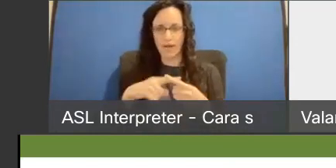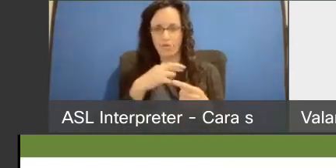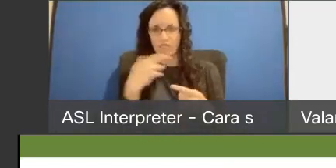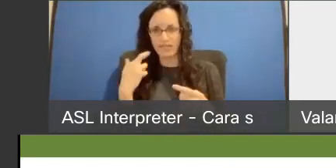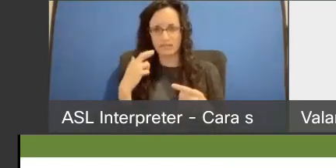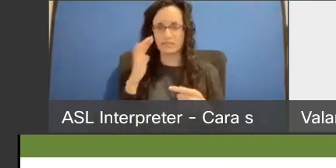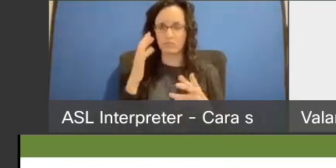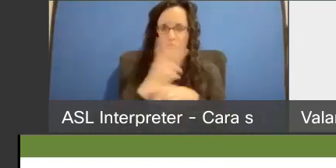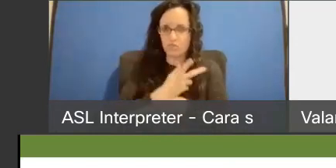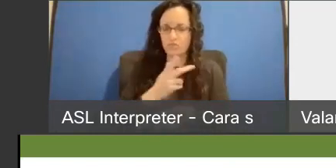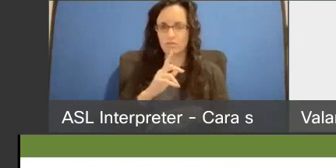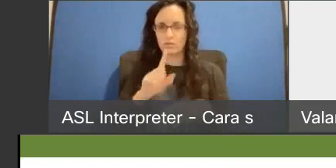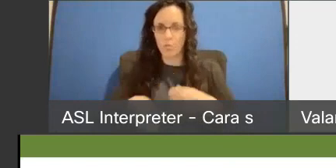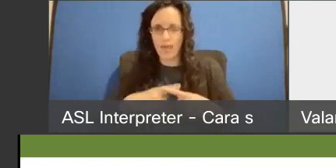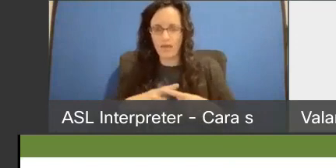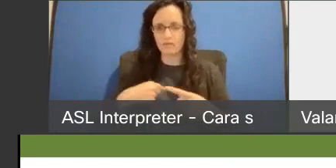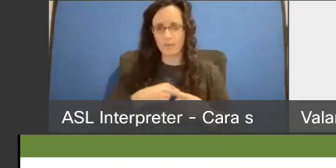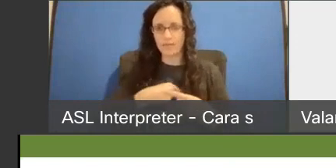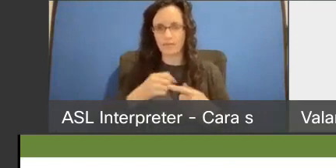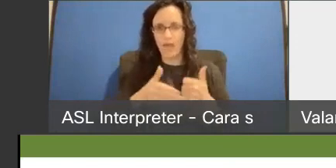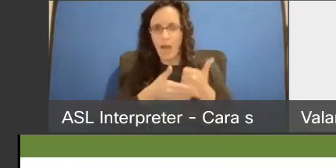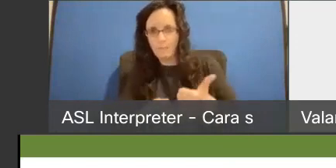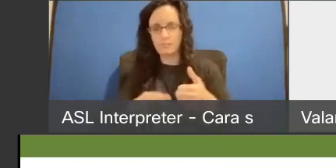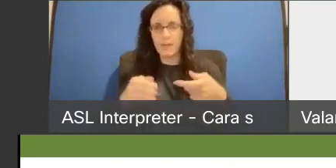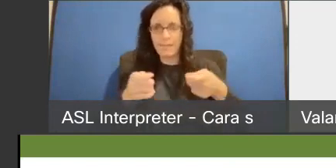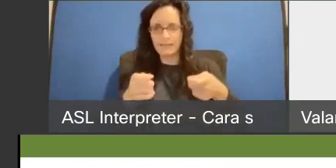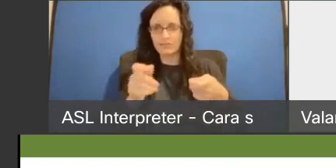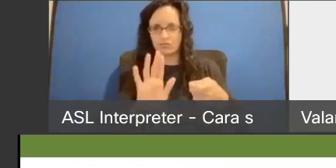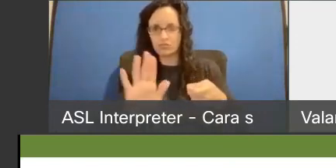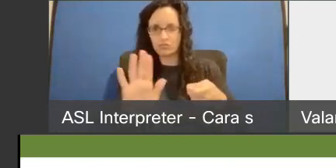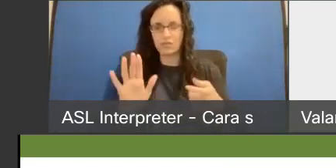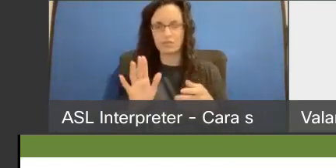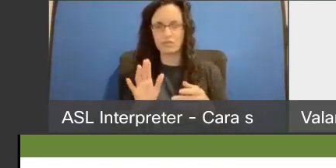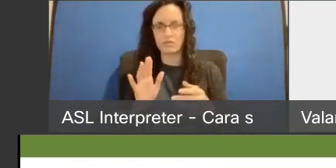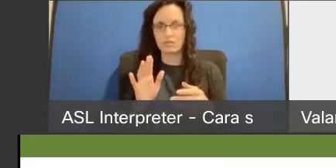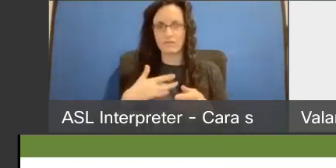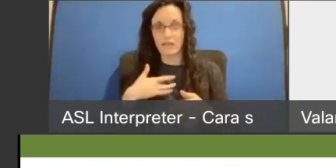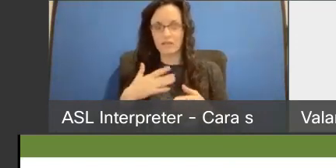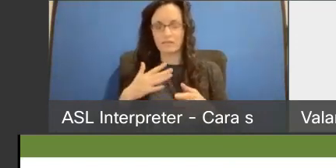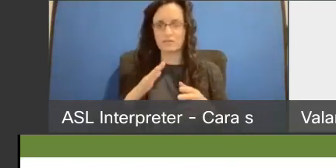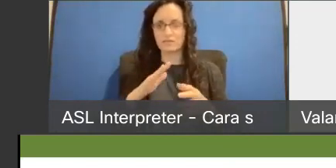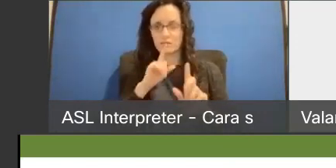can we help manage it in the community. That kind of answer that?